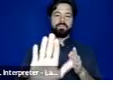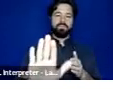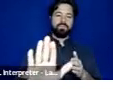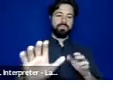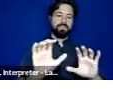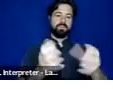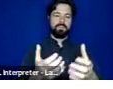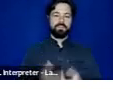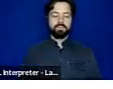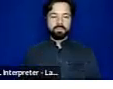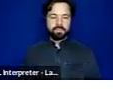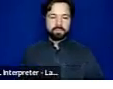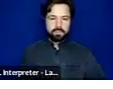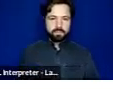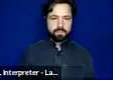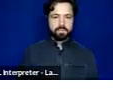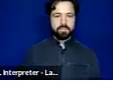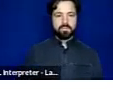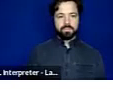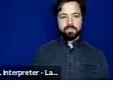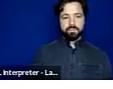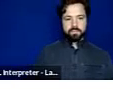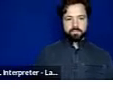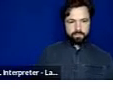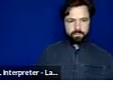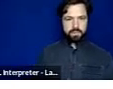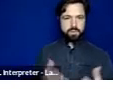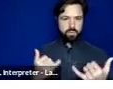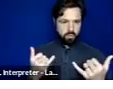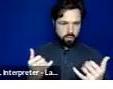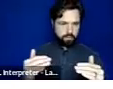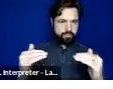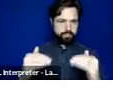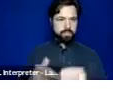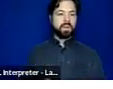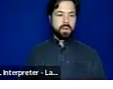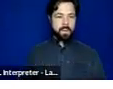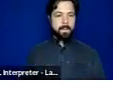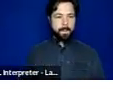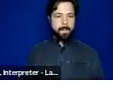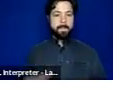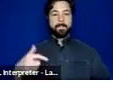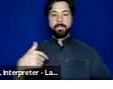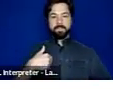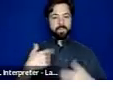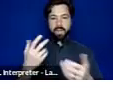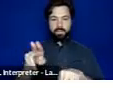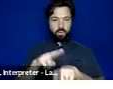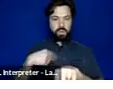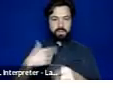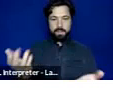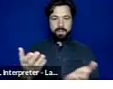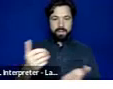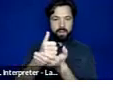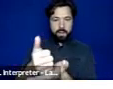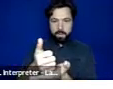So I am going to move this along, and I'm always here to help you. There I